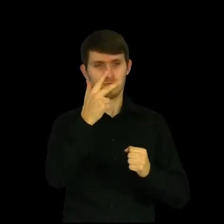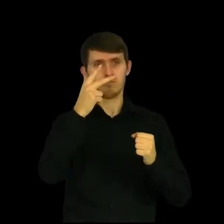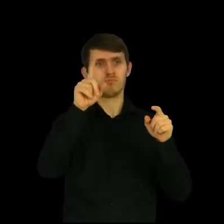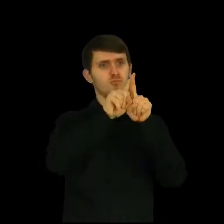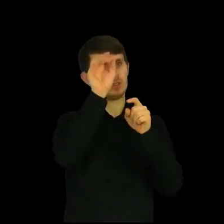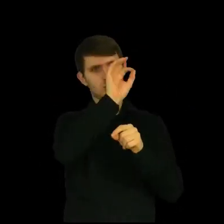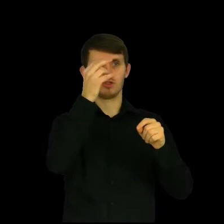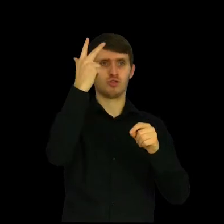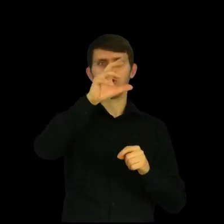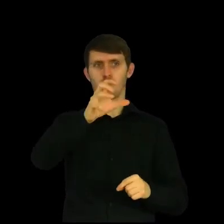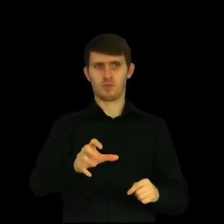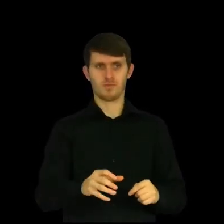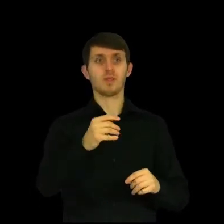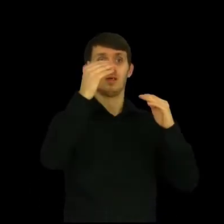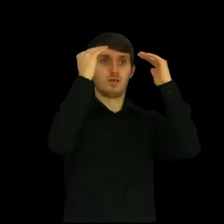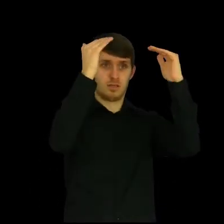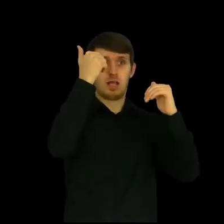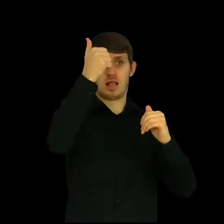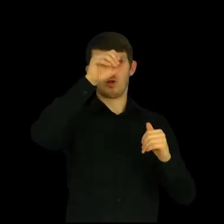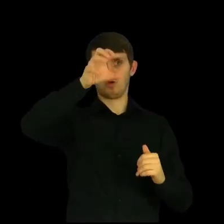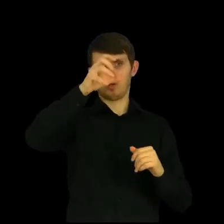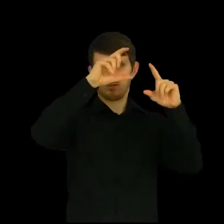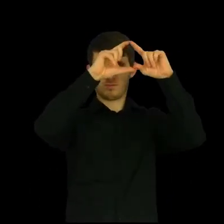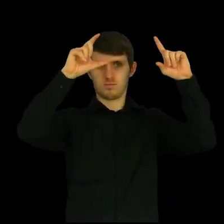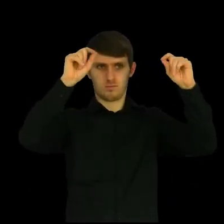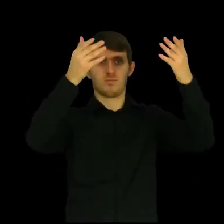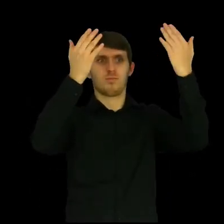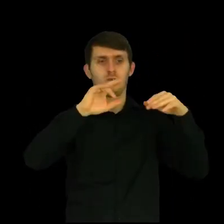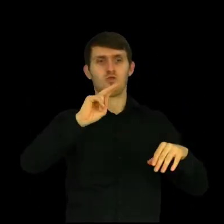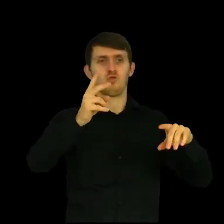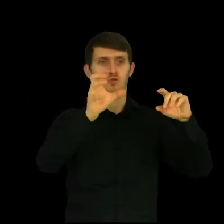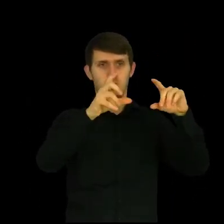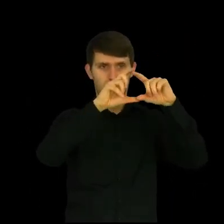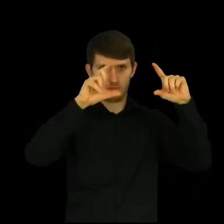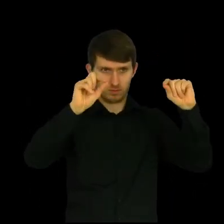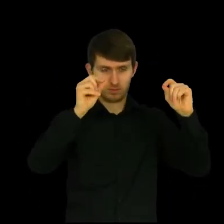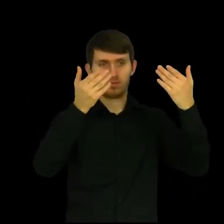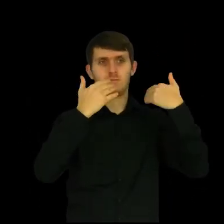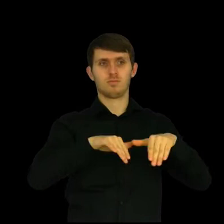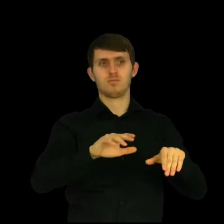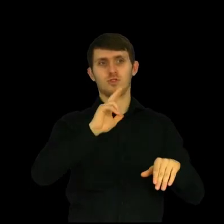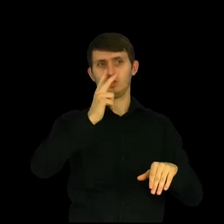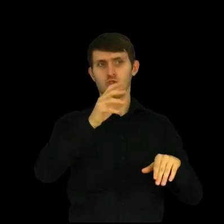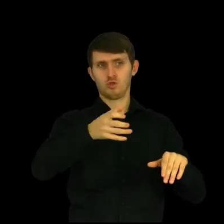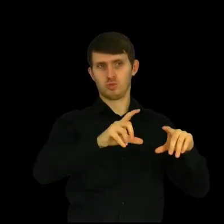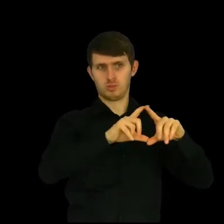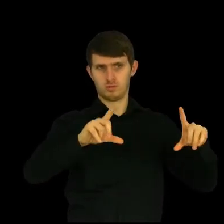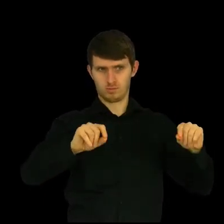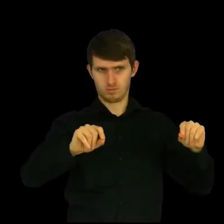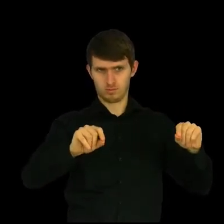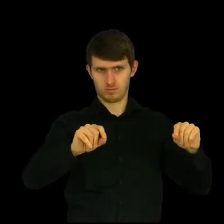So that is one equal group right over there. Then I have another equal group right over